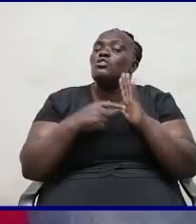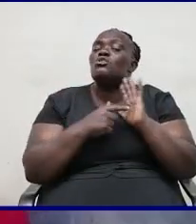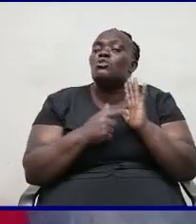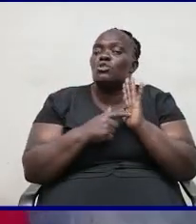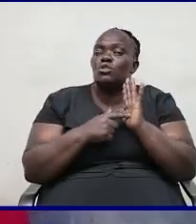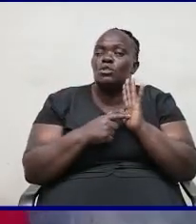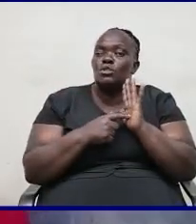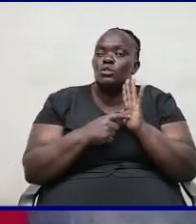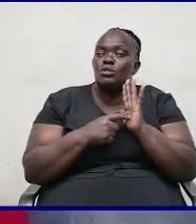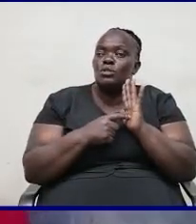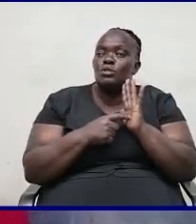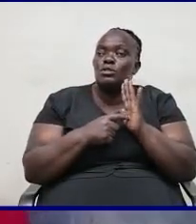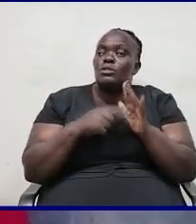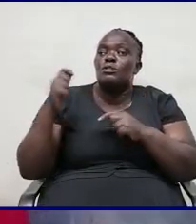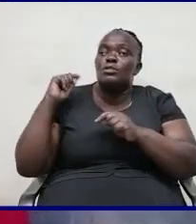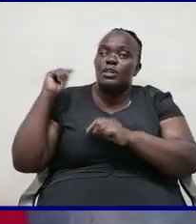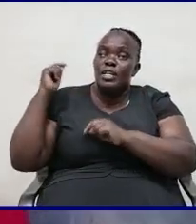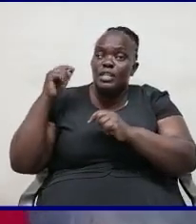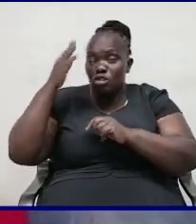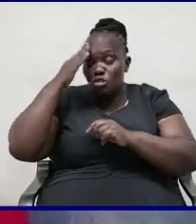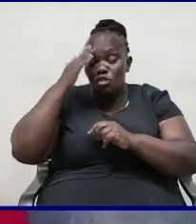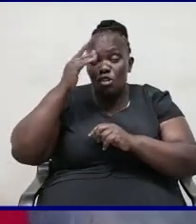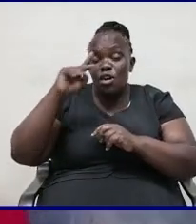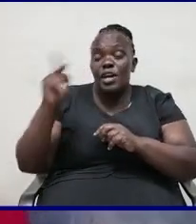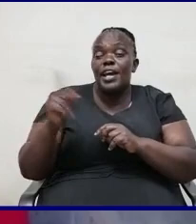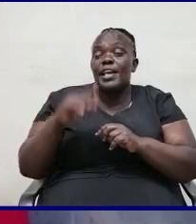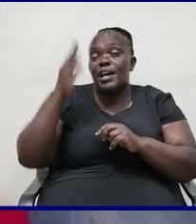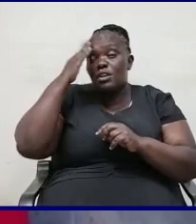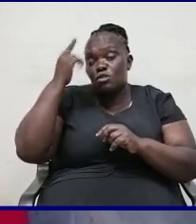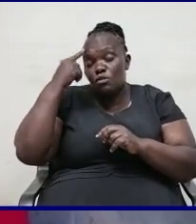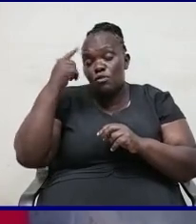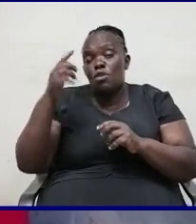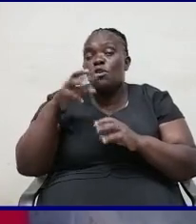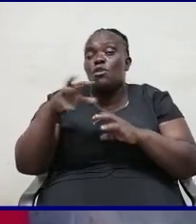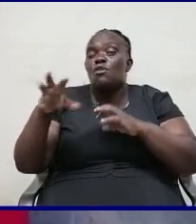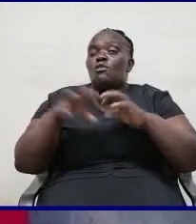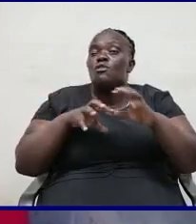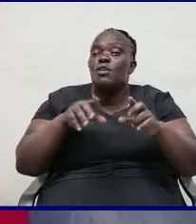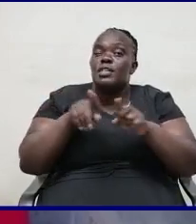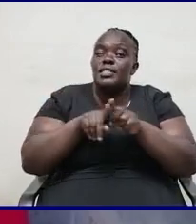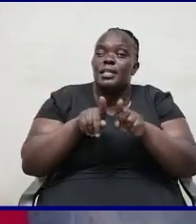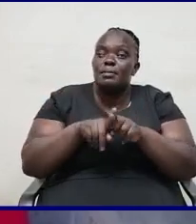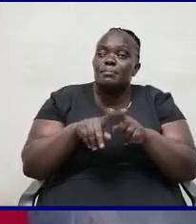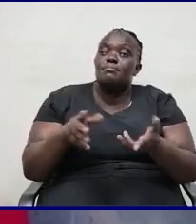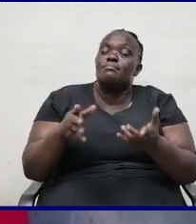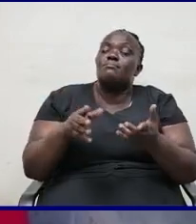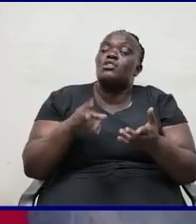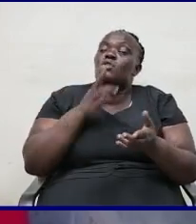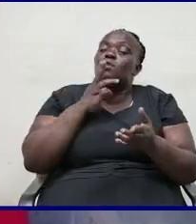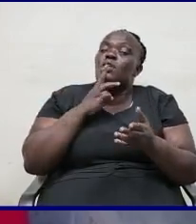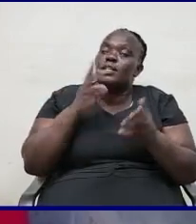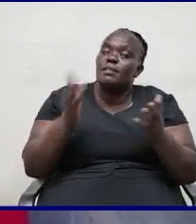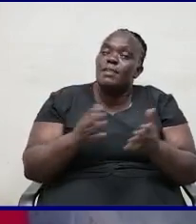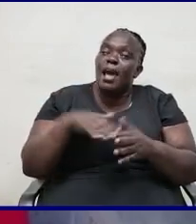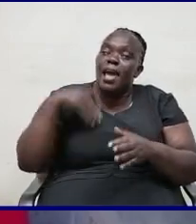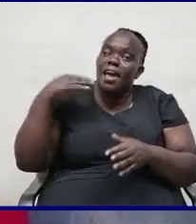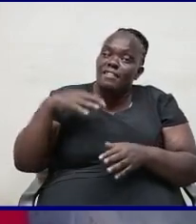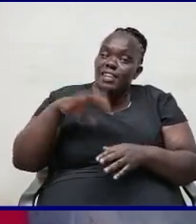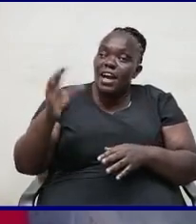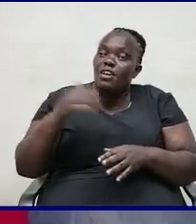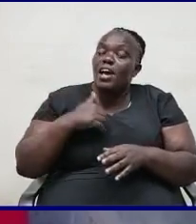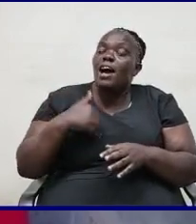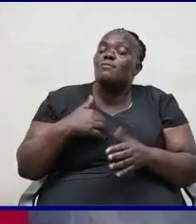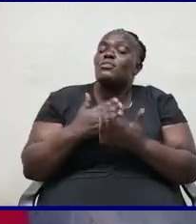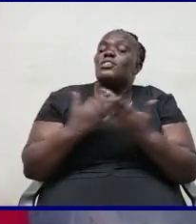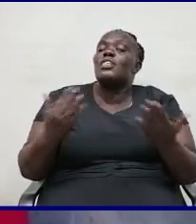implies is that traditionally we know that Kenya is well known for wildlife and of course the beaches, but every county has